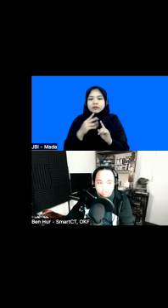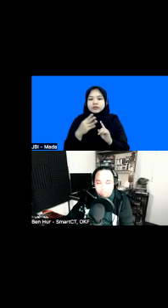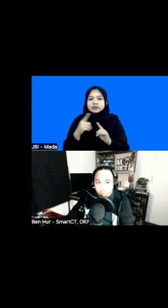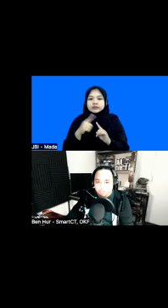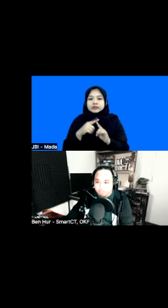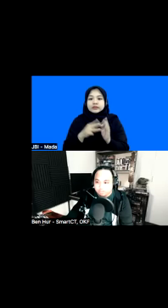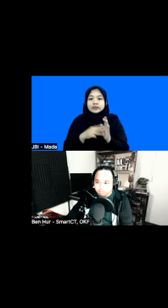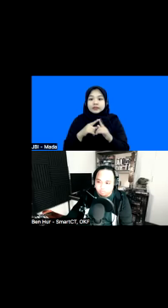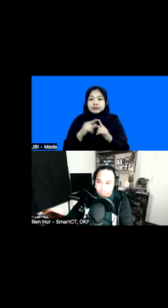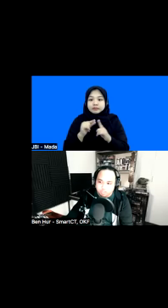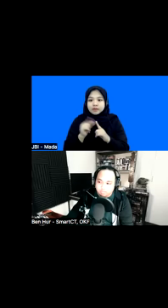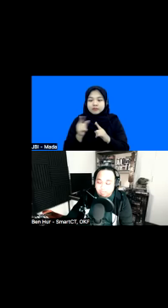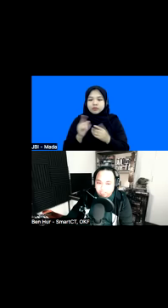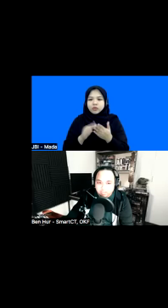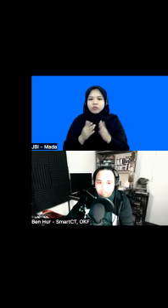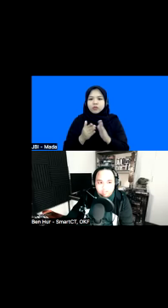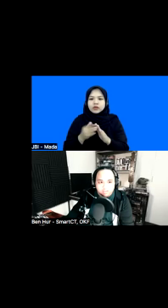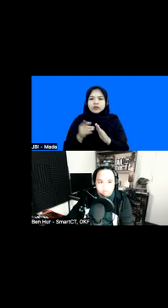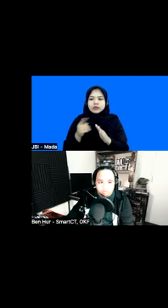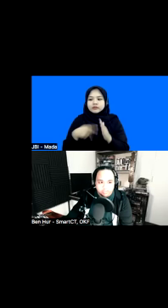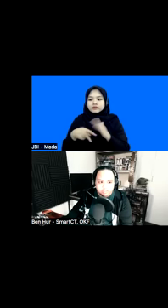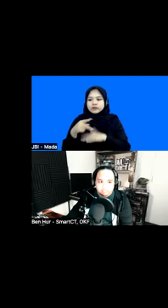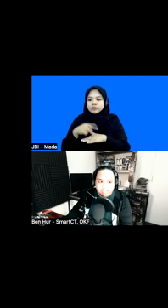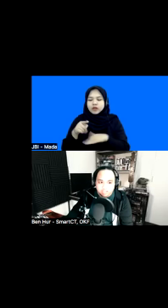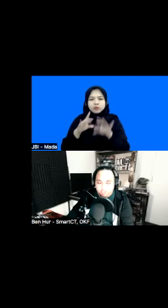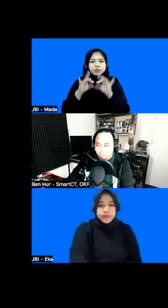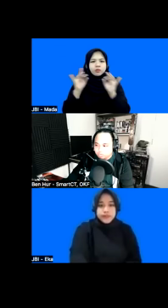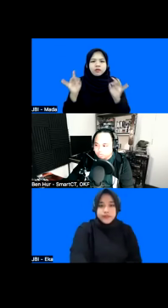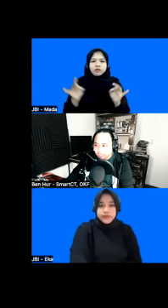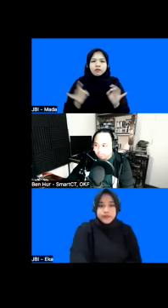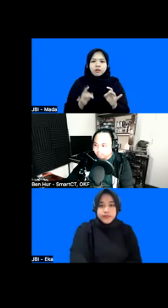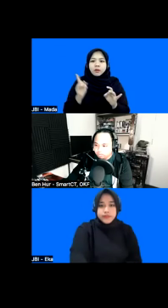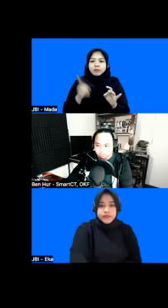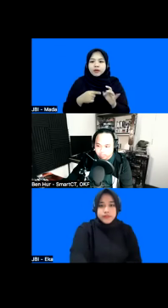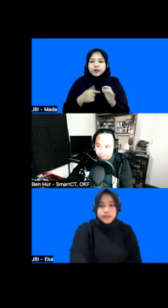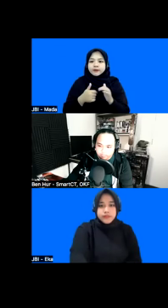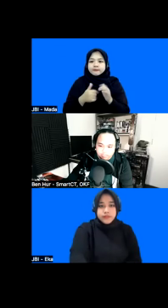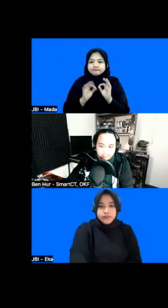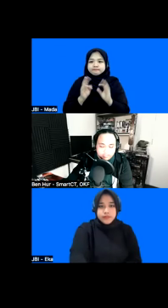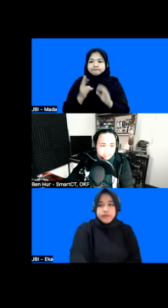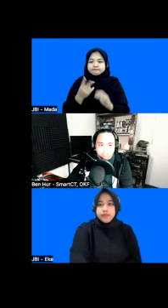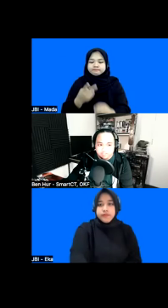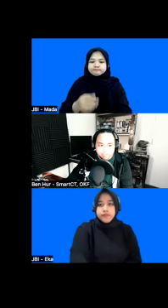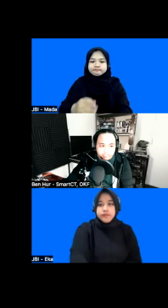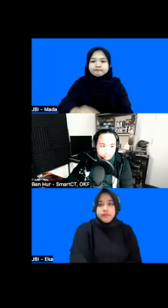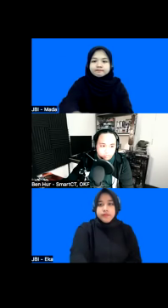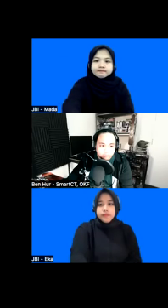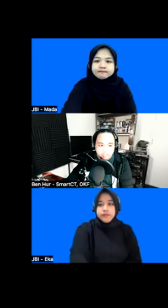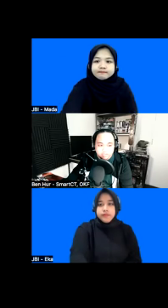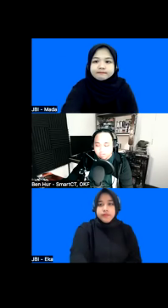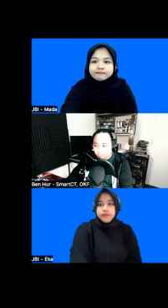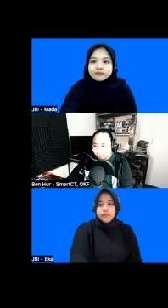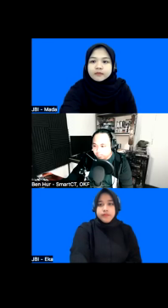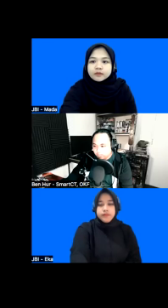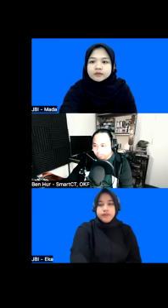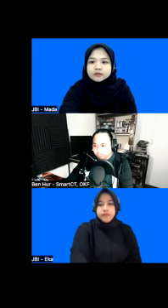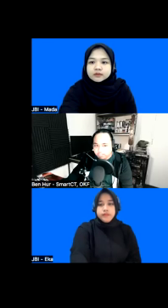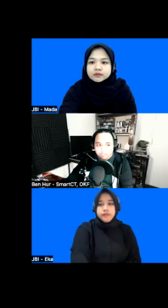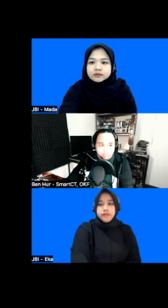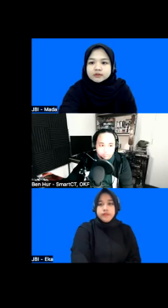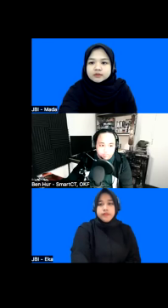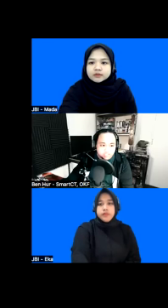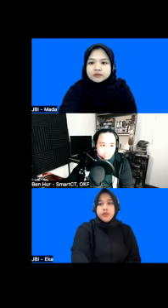source geospatial and open source mapping. We tackle issues related to LGBT rights, safe spaces for women, mental health